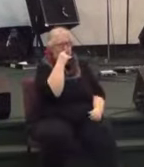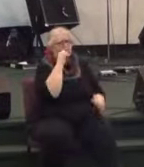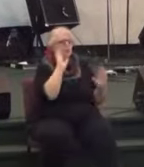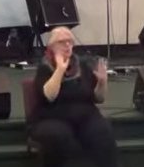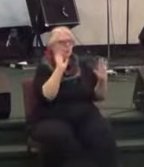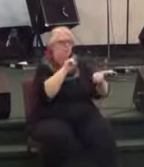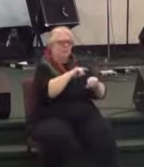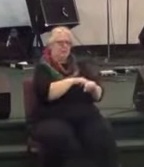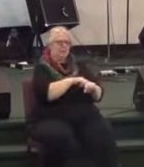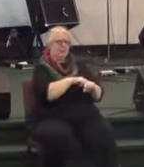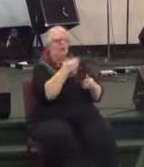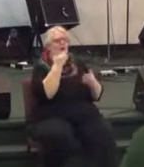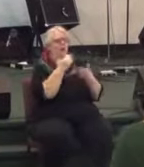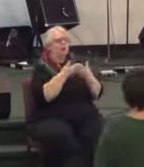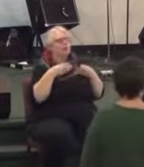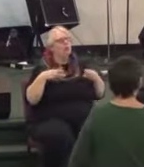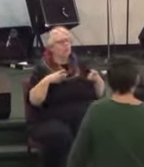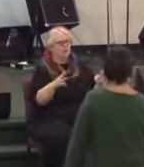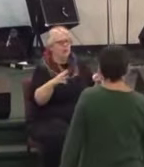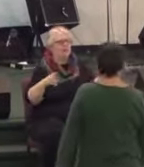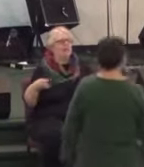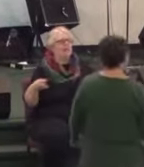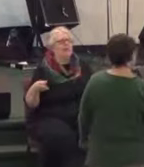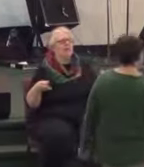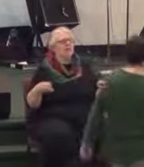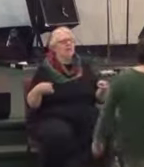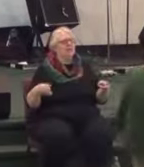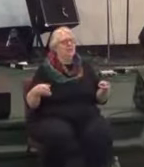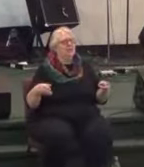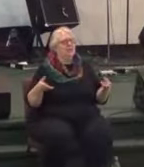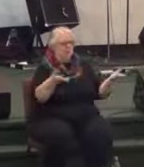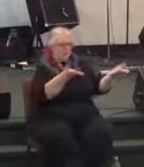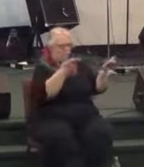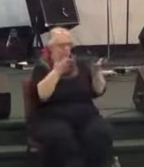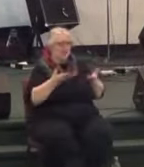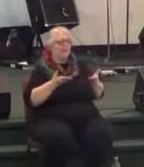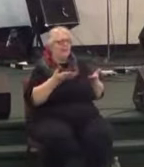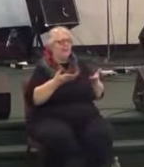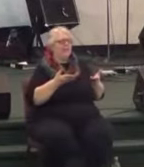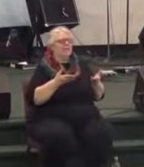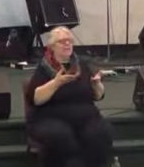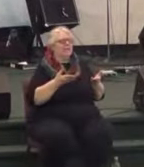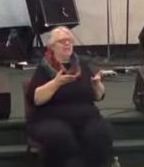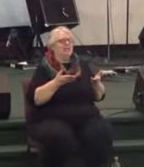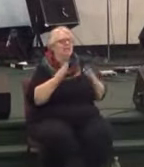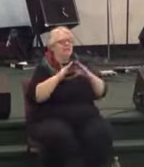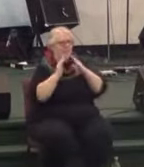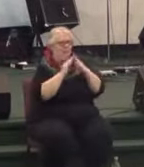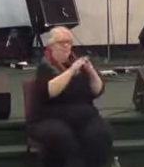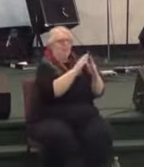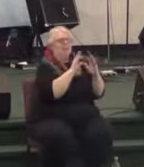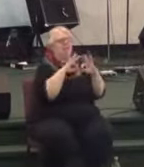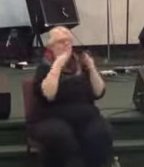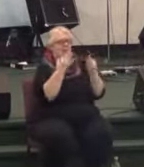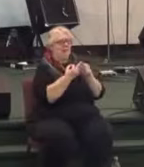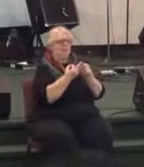time and a good way to draw in and become community and family. So that's going to be February